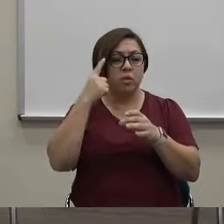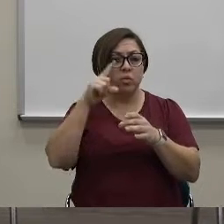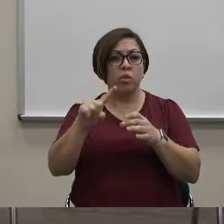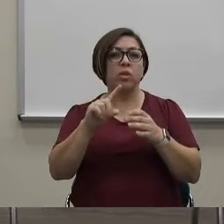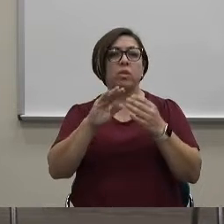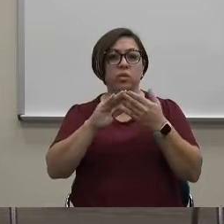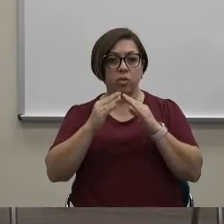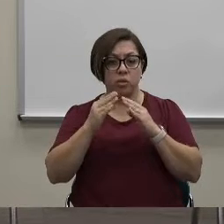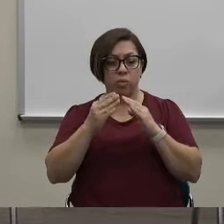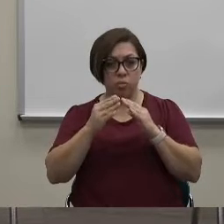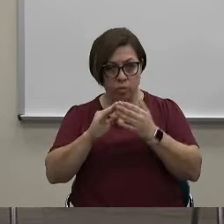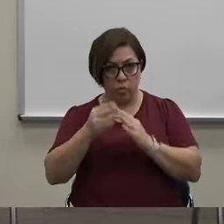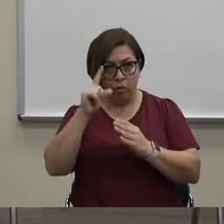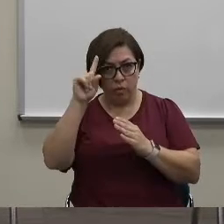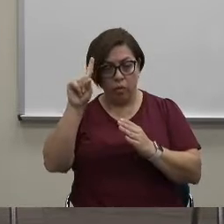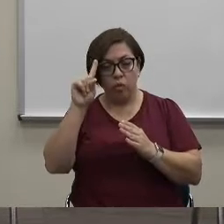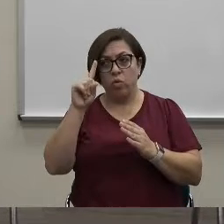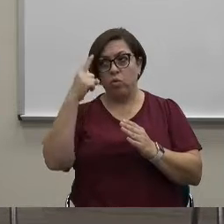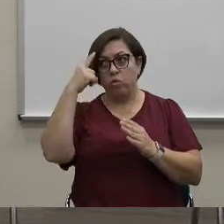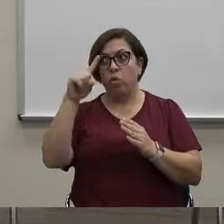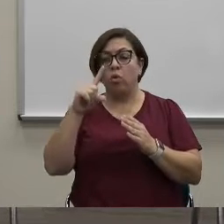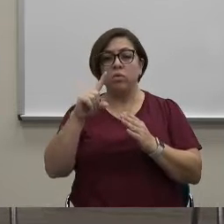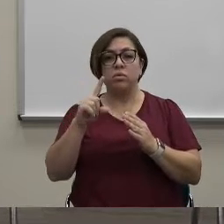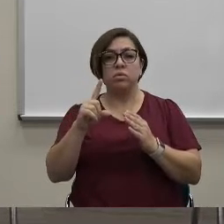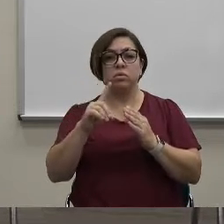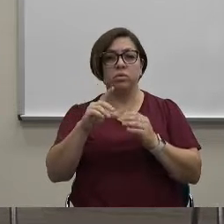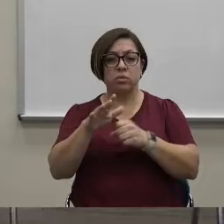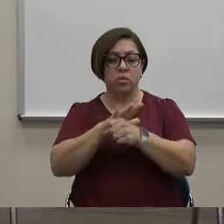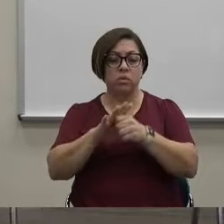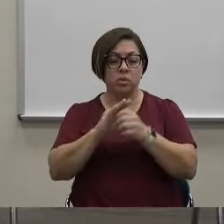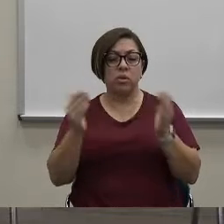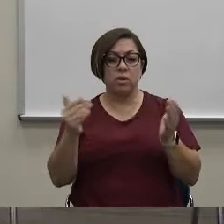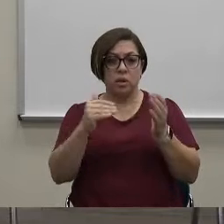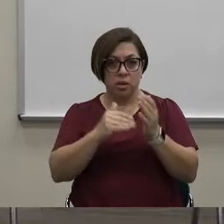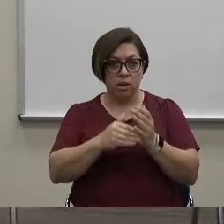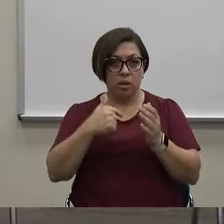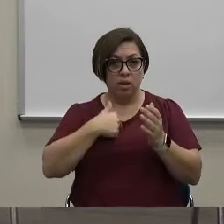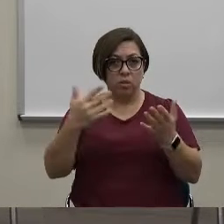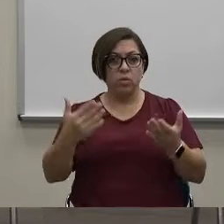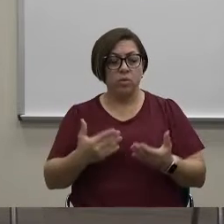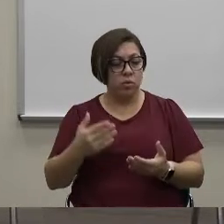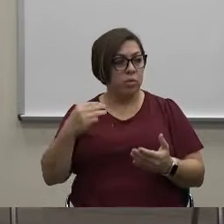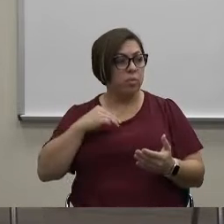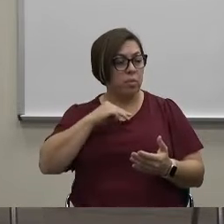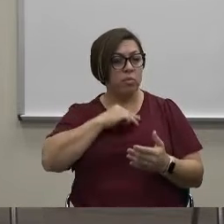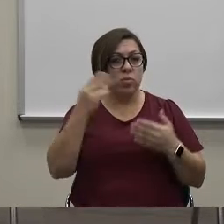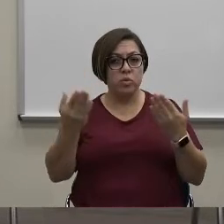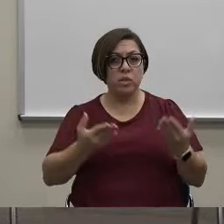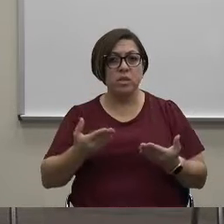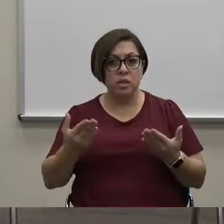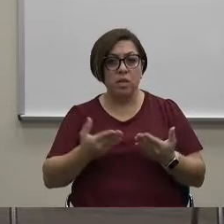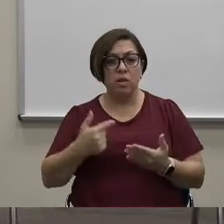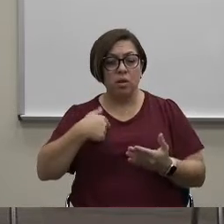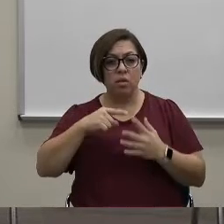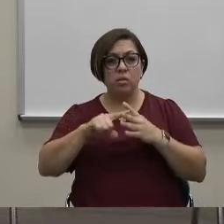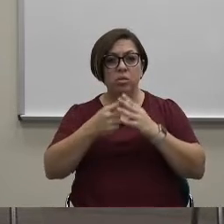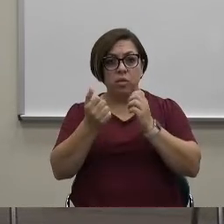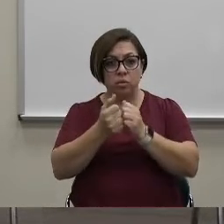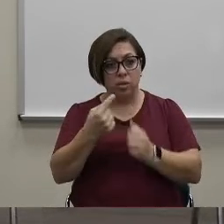redistricting. I'd like at this time to introduce the members that are here this evening. I'll start at my